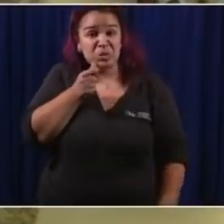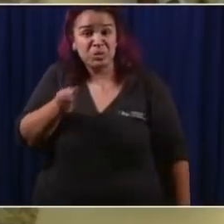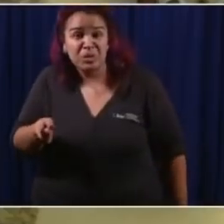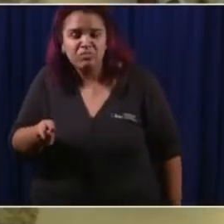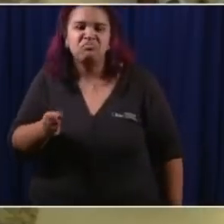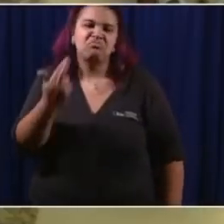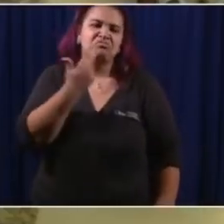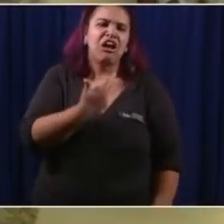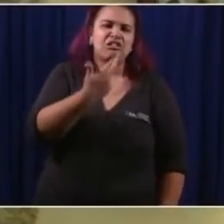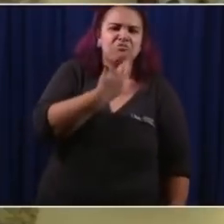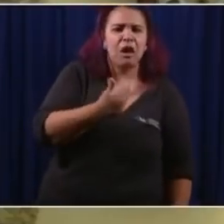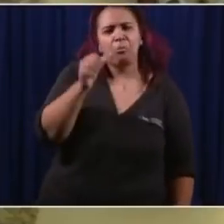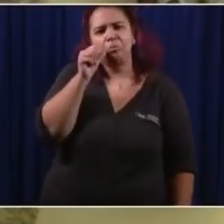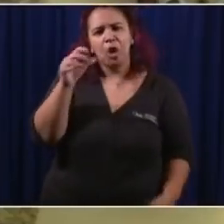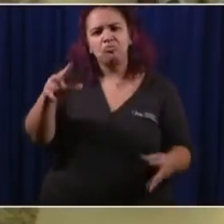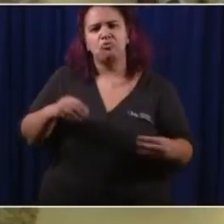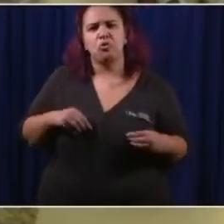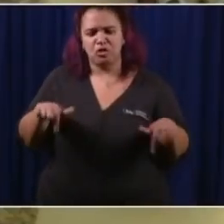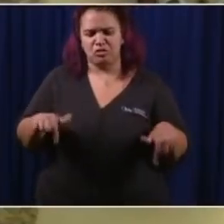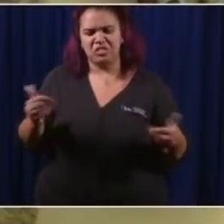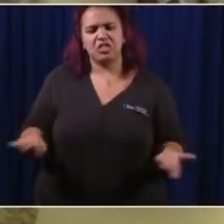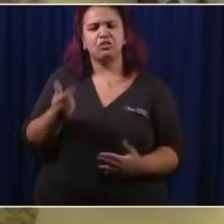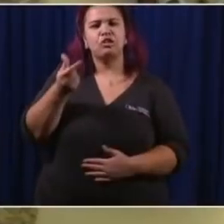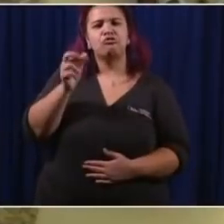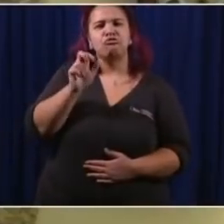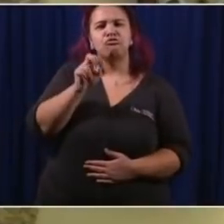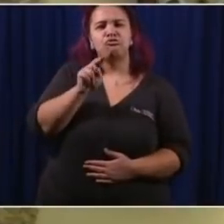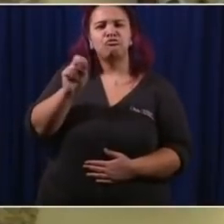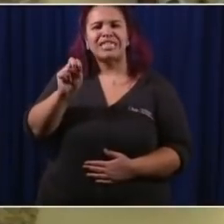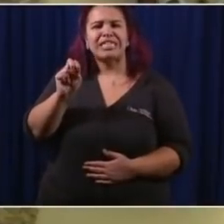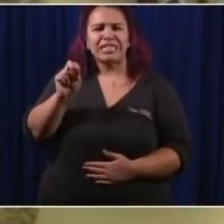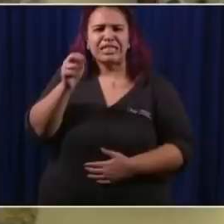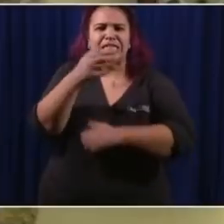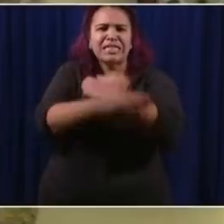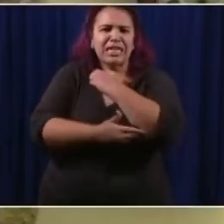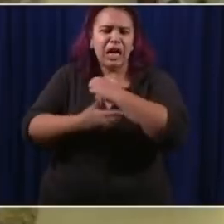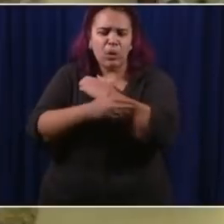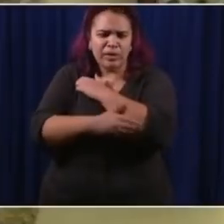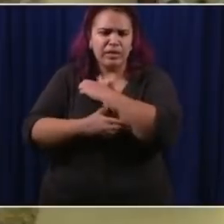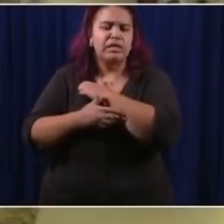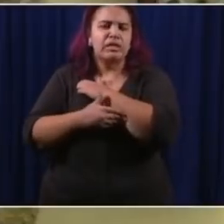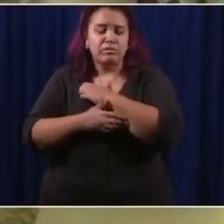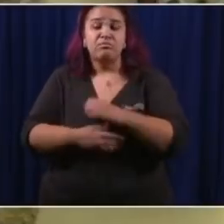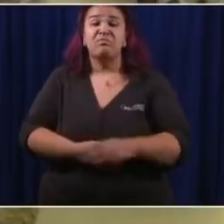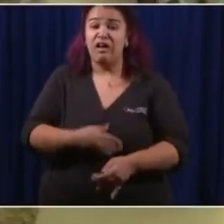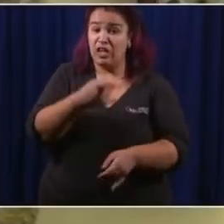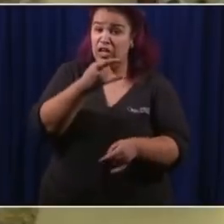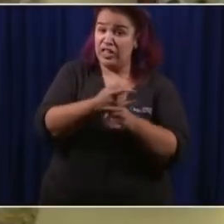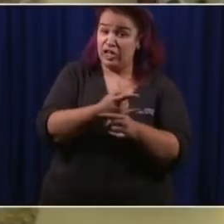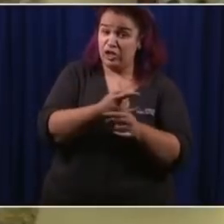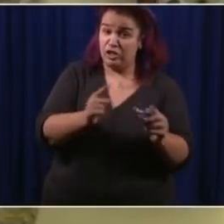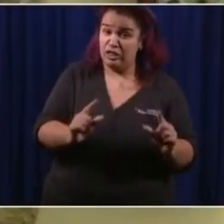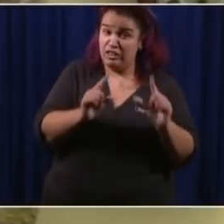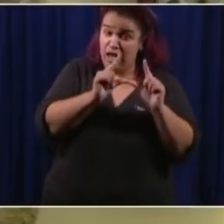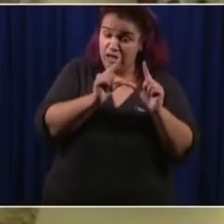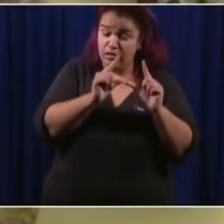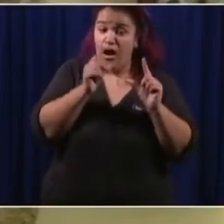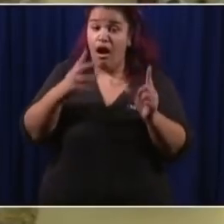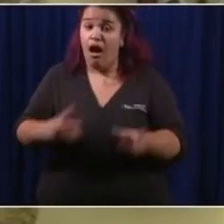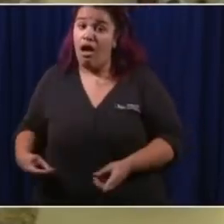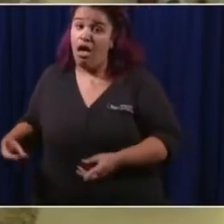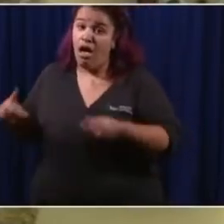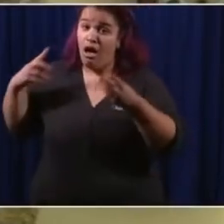and bar owners here in Greene County who have paid extra with their liquor license to be able to be open